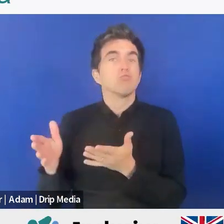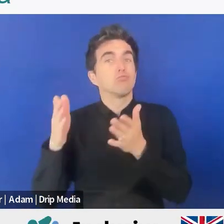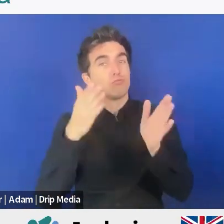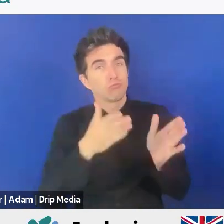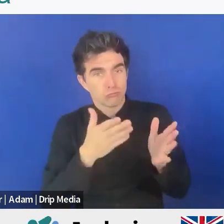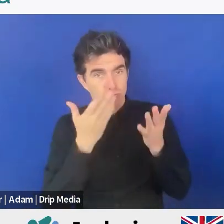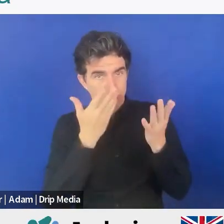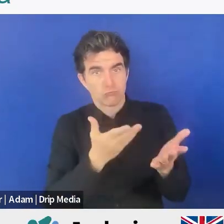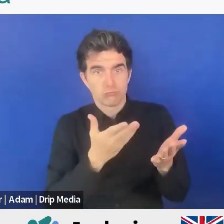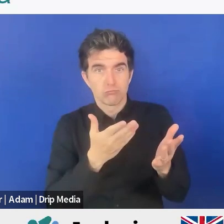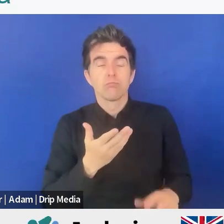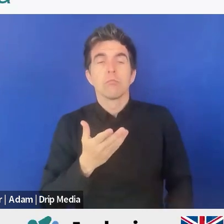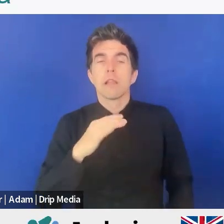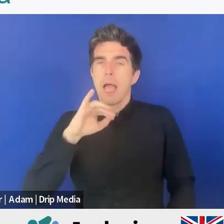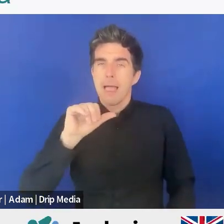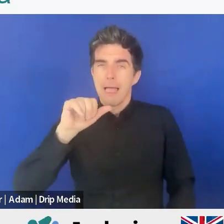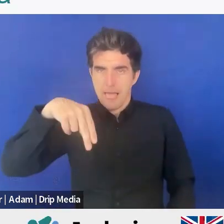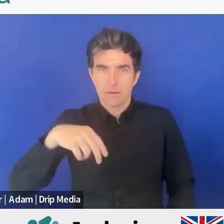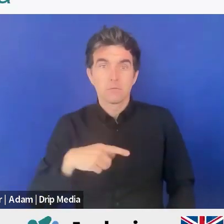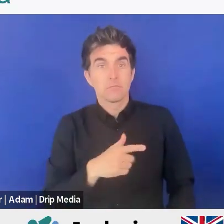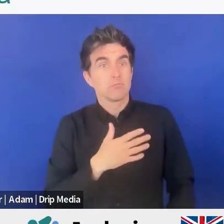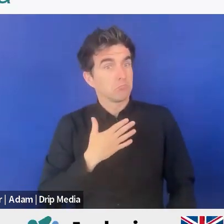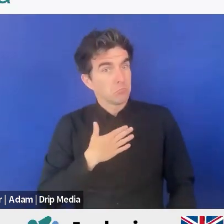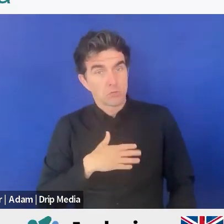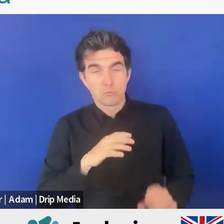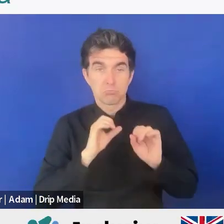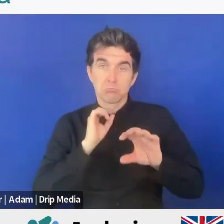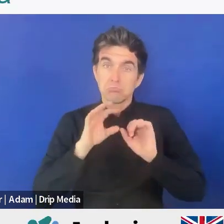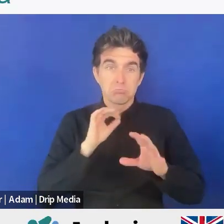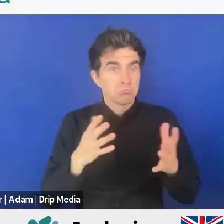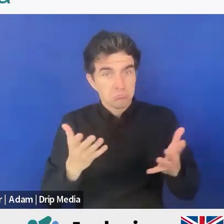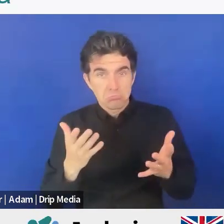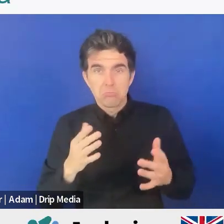with the 3 practical steps that were mentioned in the learning product?